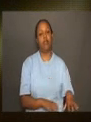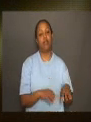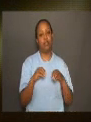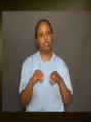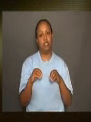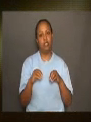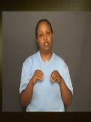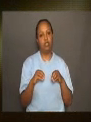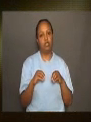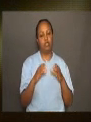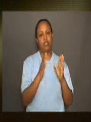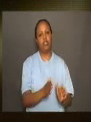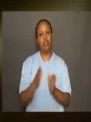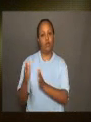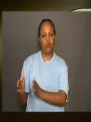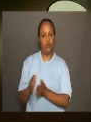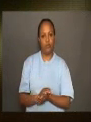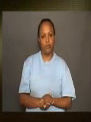Students, let's get ready.